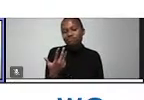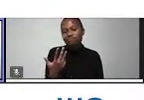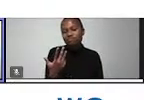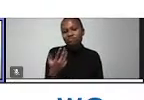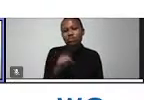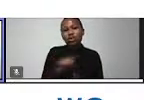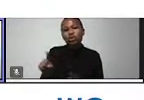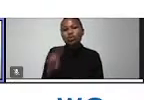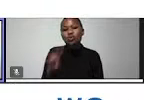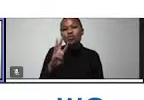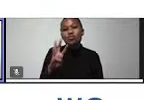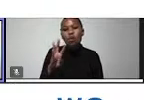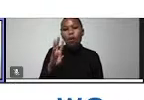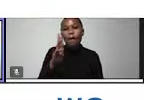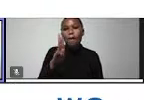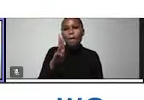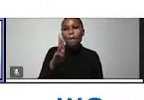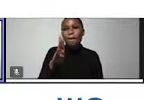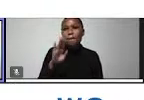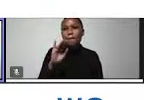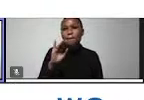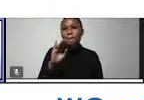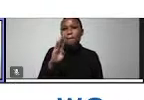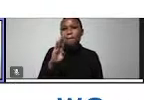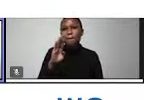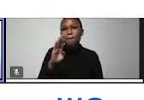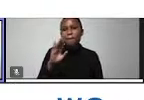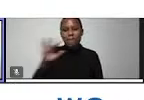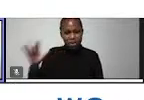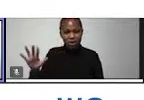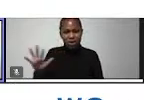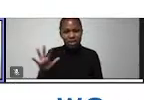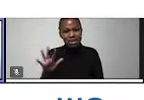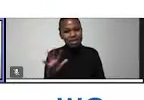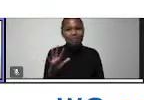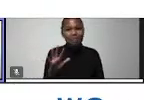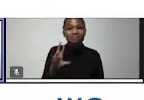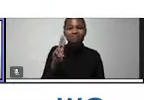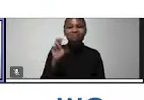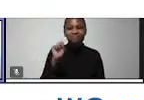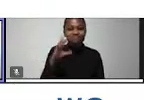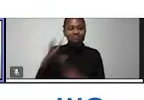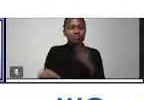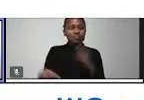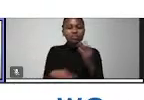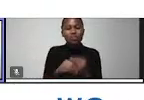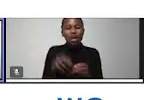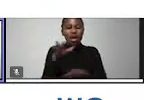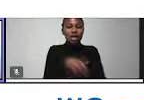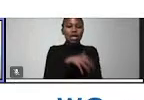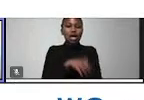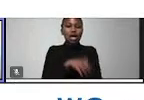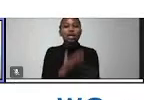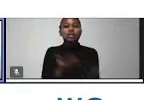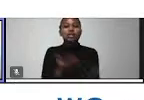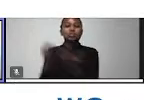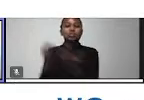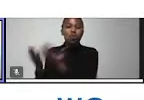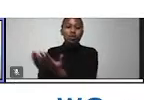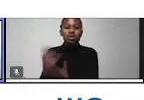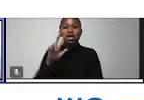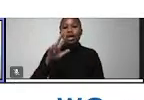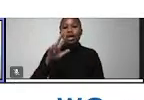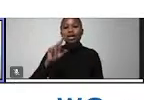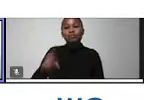4 billion, and vis-a-vis the total value of SA total agricultural exports of 8.3. But